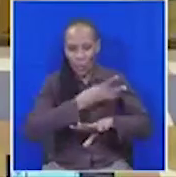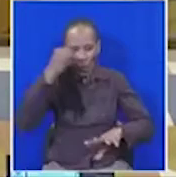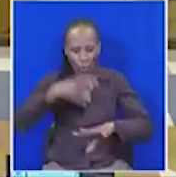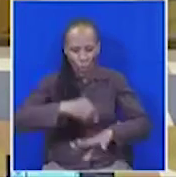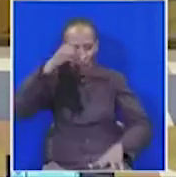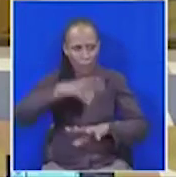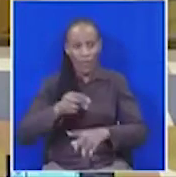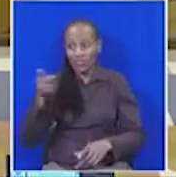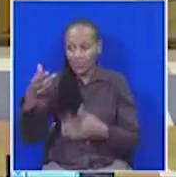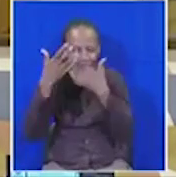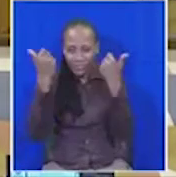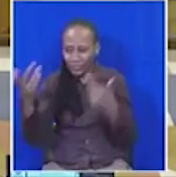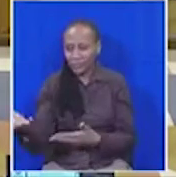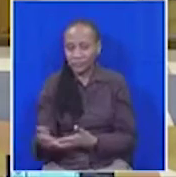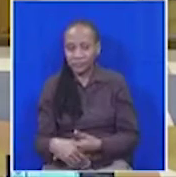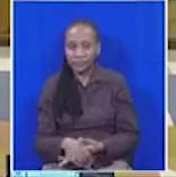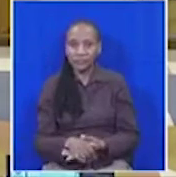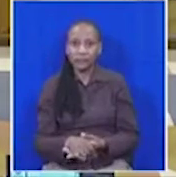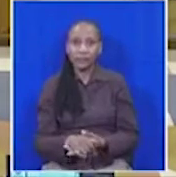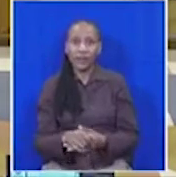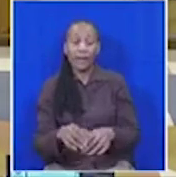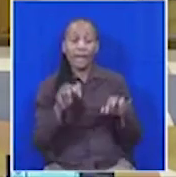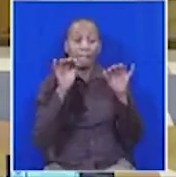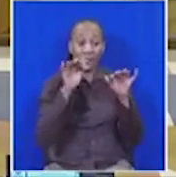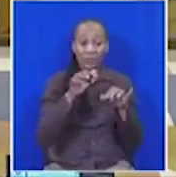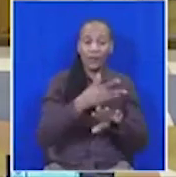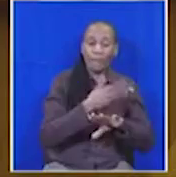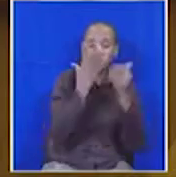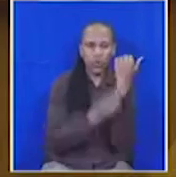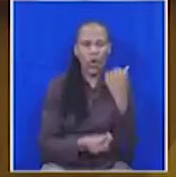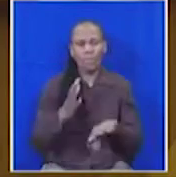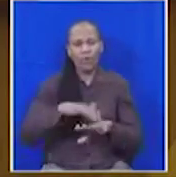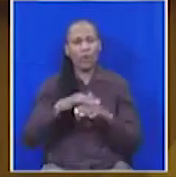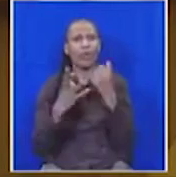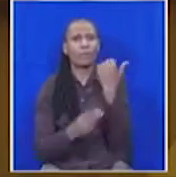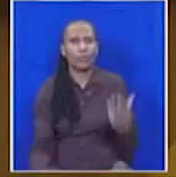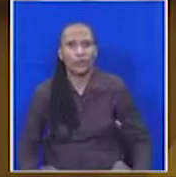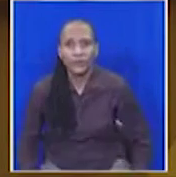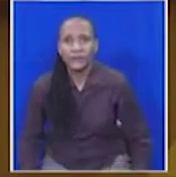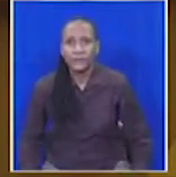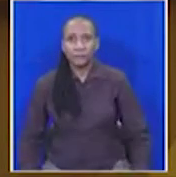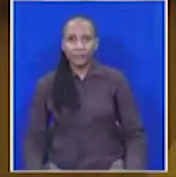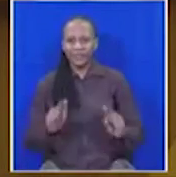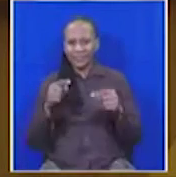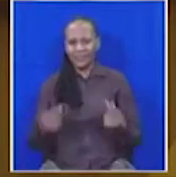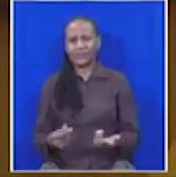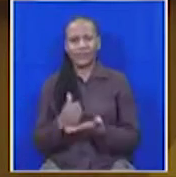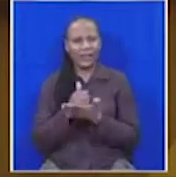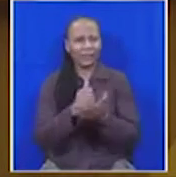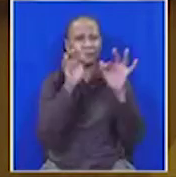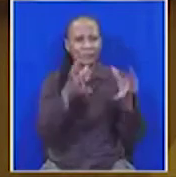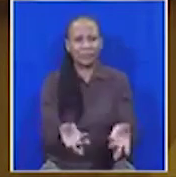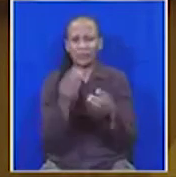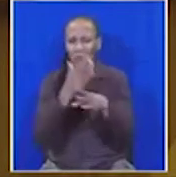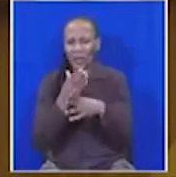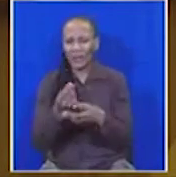these things. The harm done by gambling, in our opinion, far outweighs any possible benefits of employment and